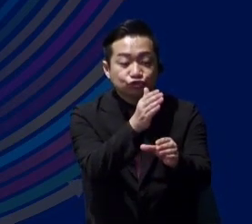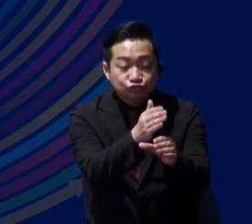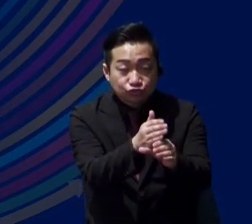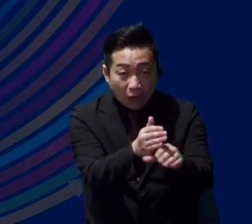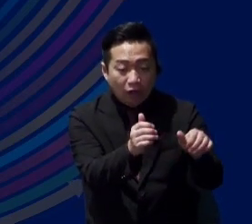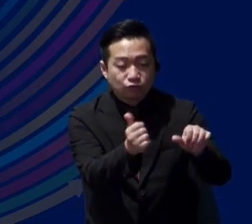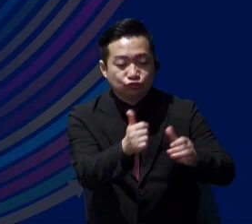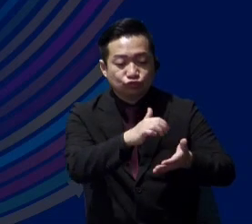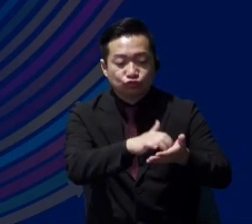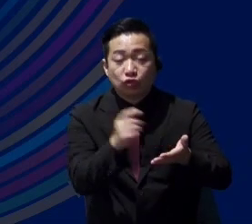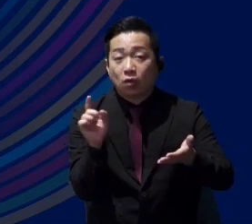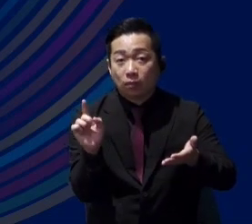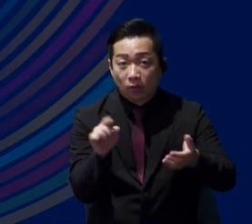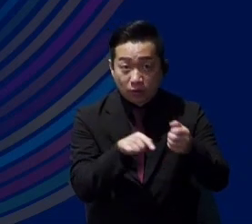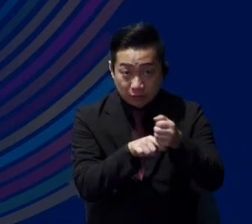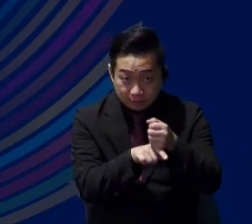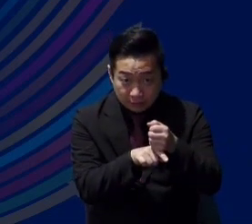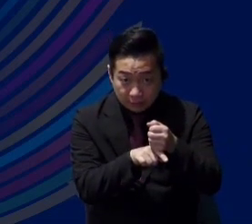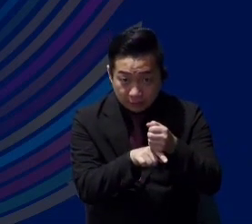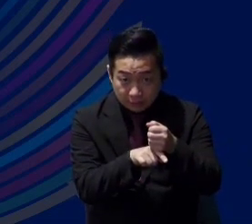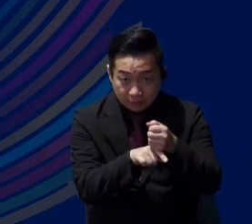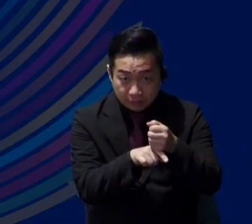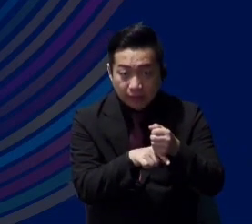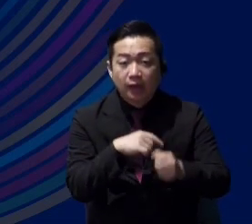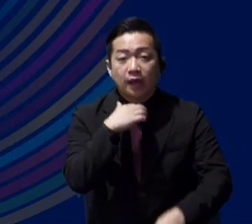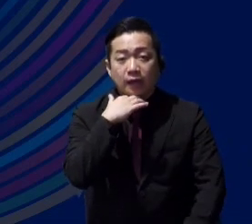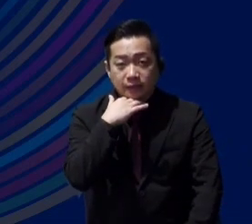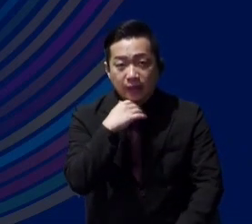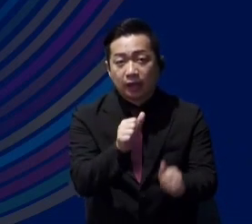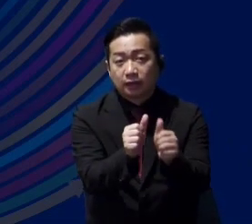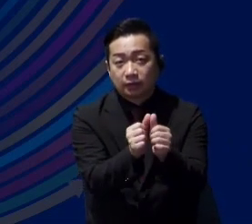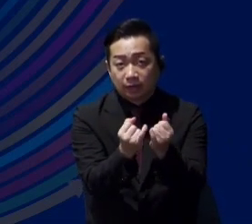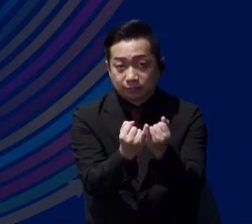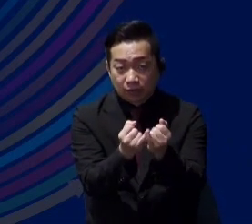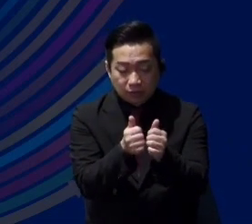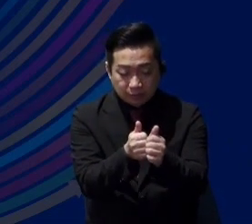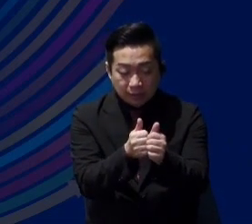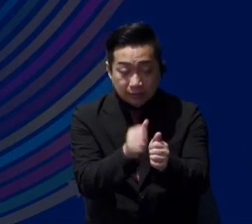year. And then what is the